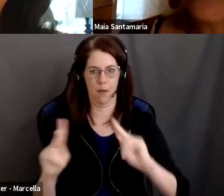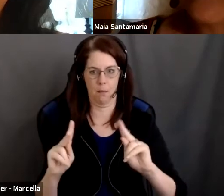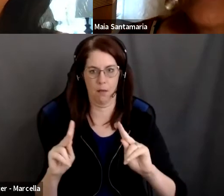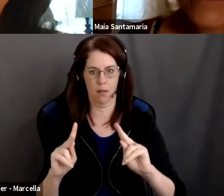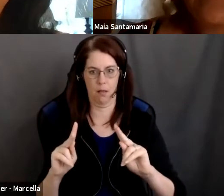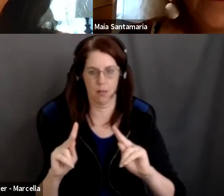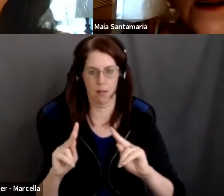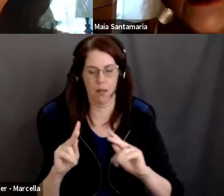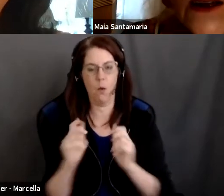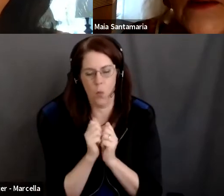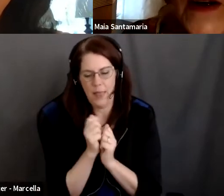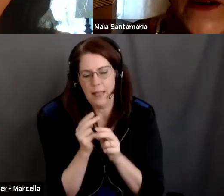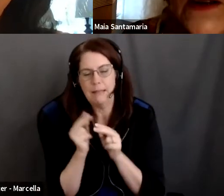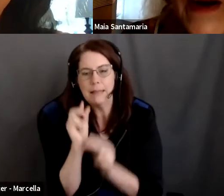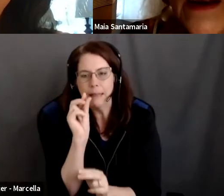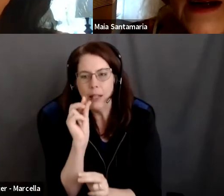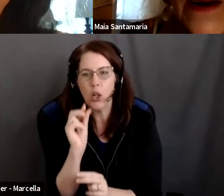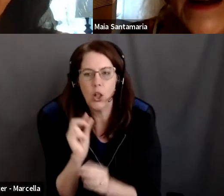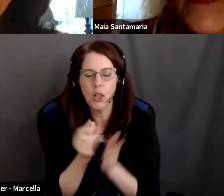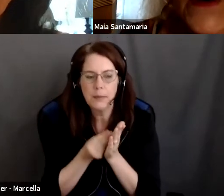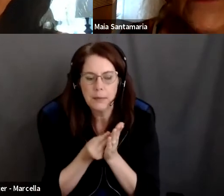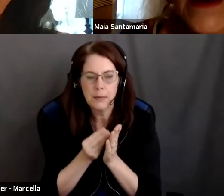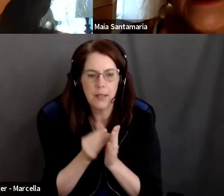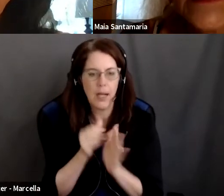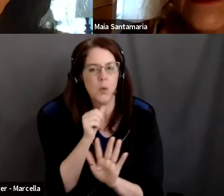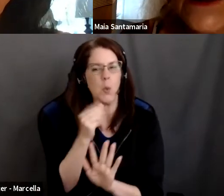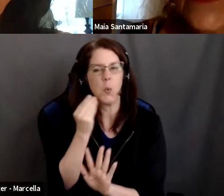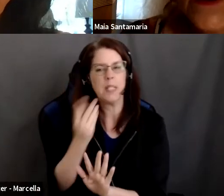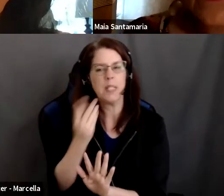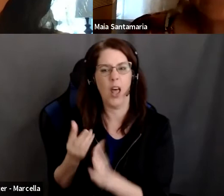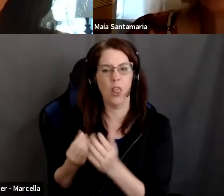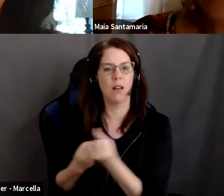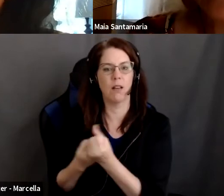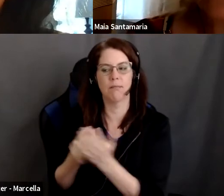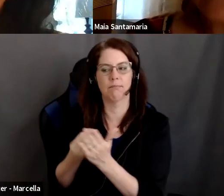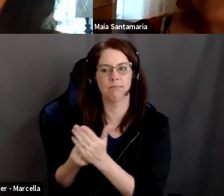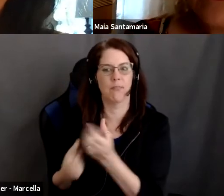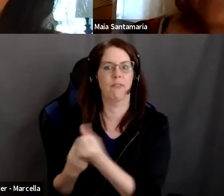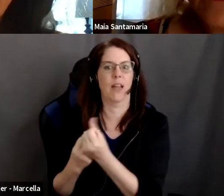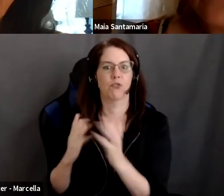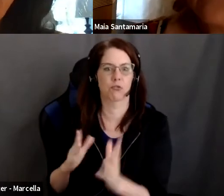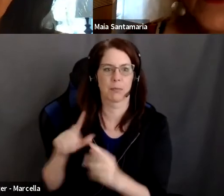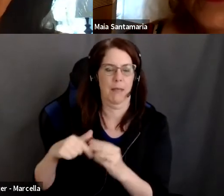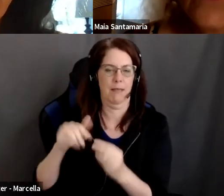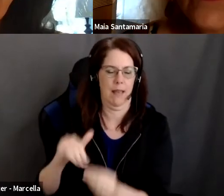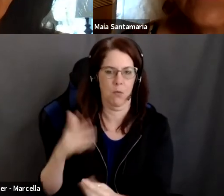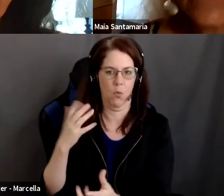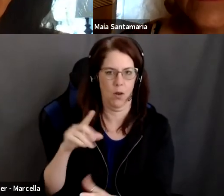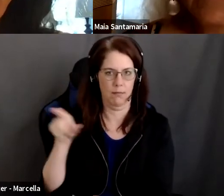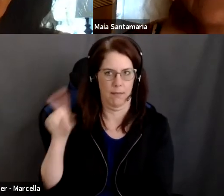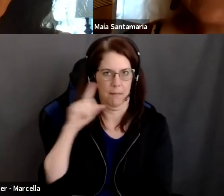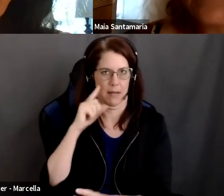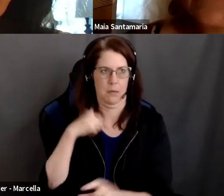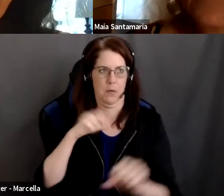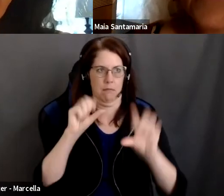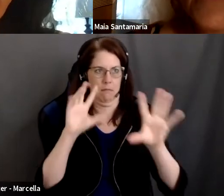little. Now, don't tell our funders about that last part, because gosh, we all need funding and we don't want them to think we're miracle workers,